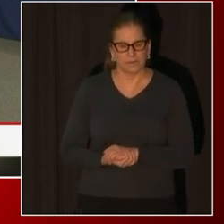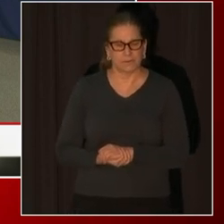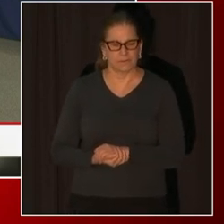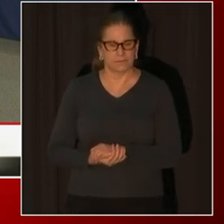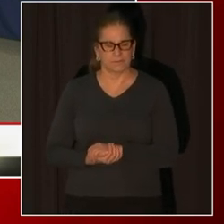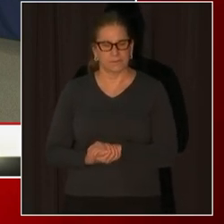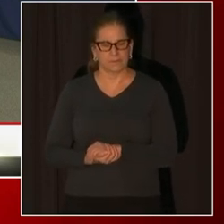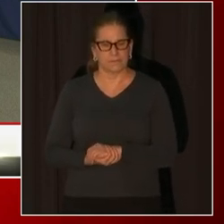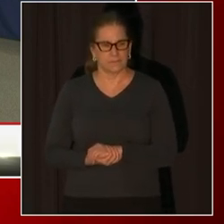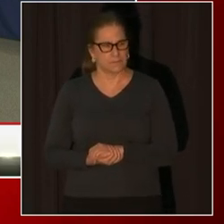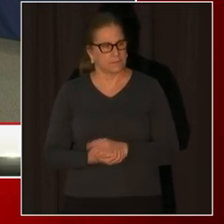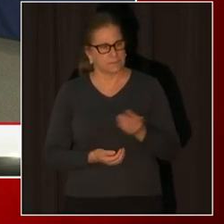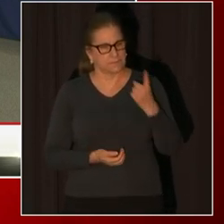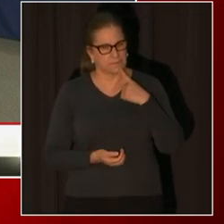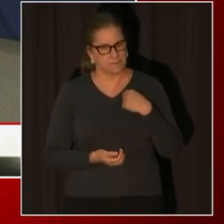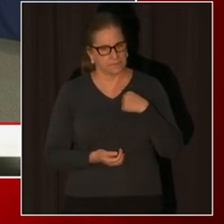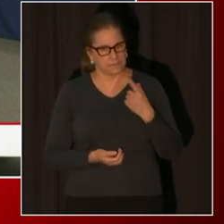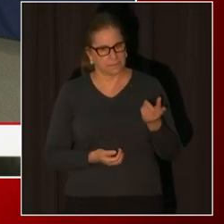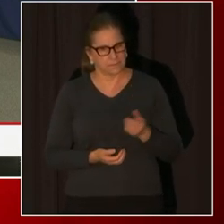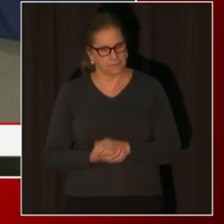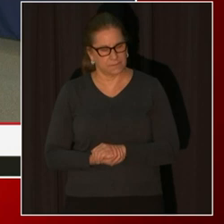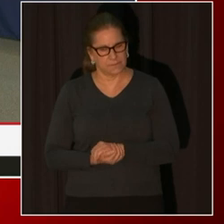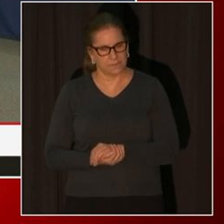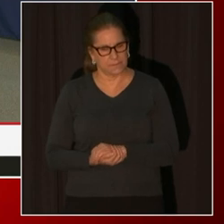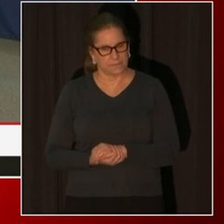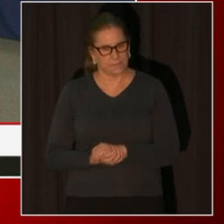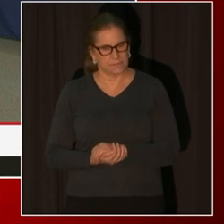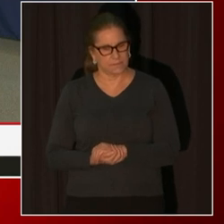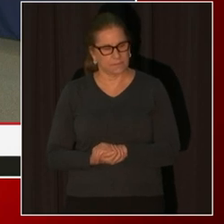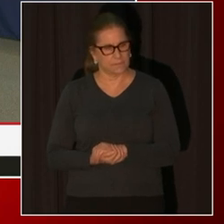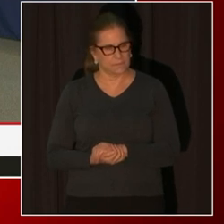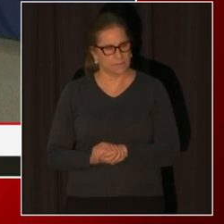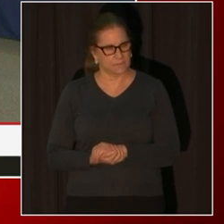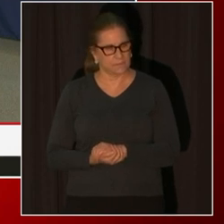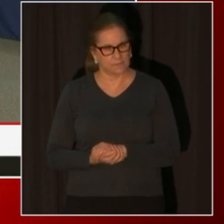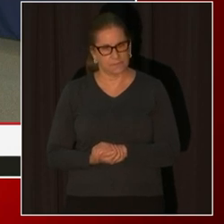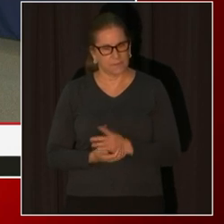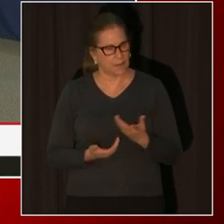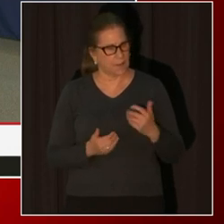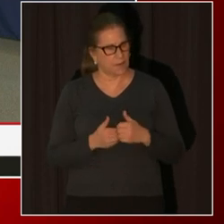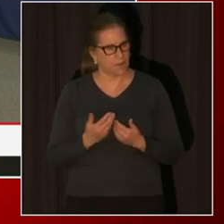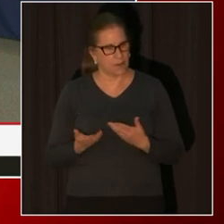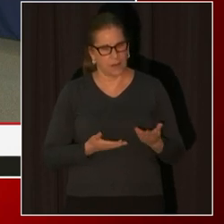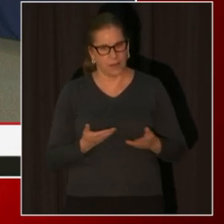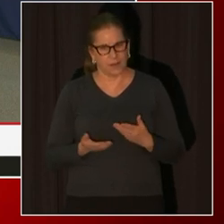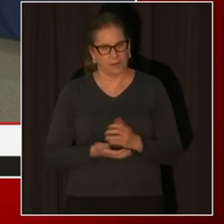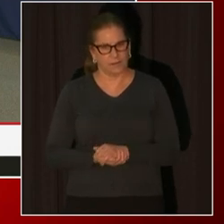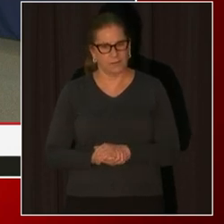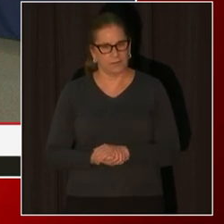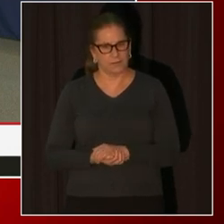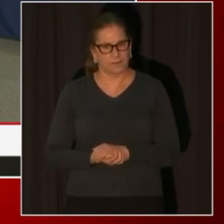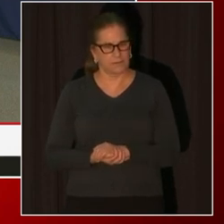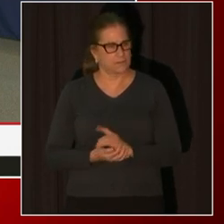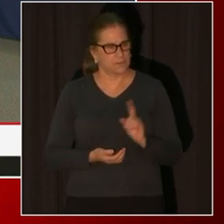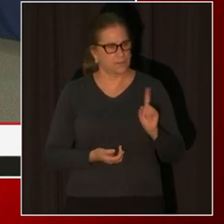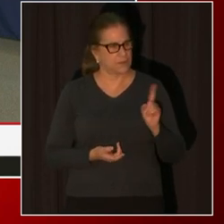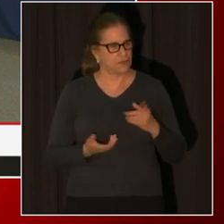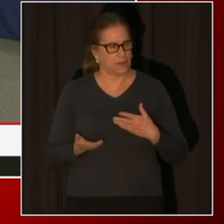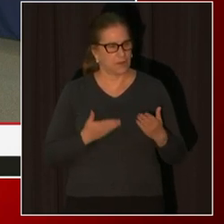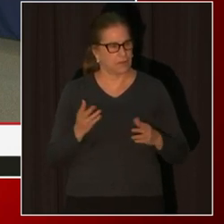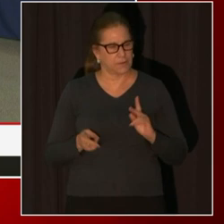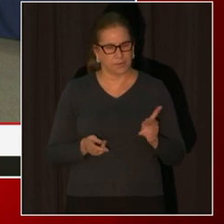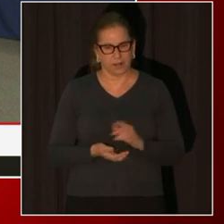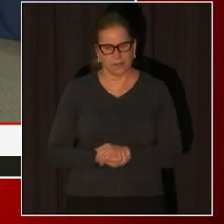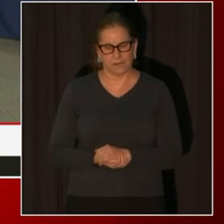there any hirings in this budget that you create new positions where you're actually hiring people? So I'll answer